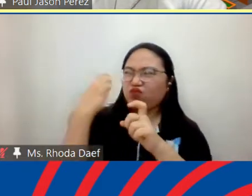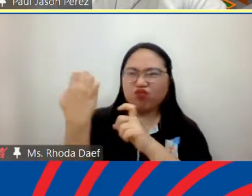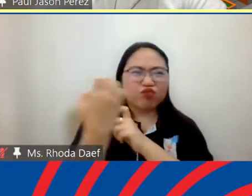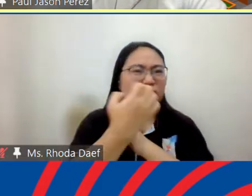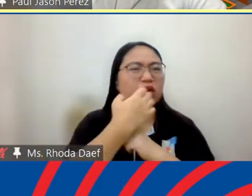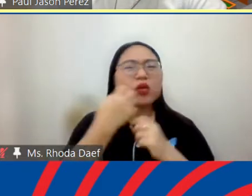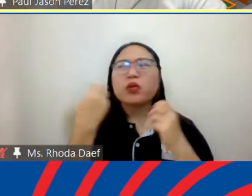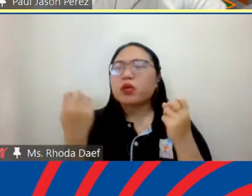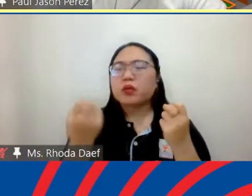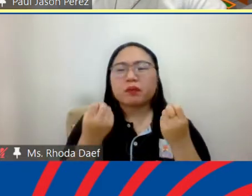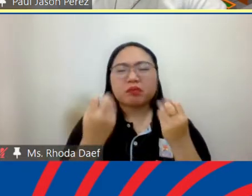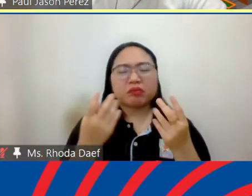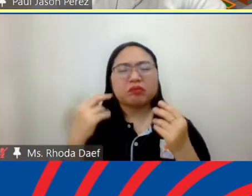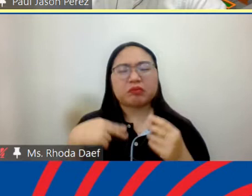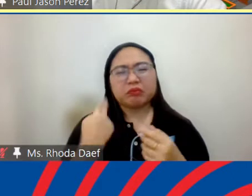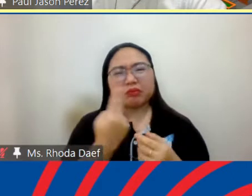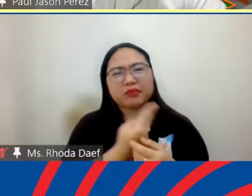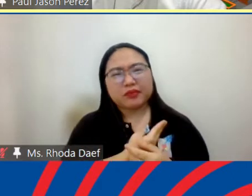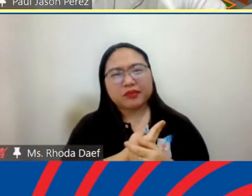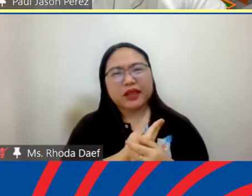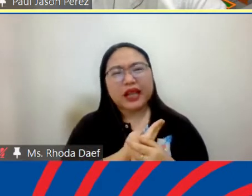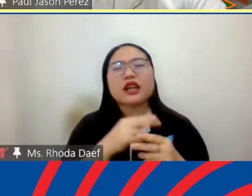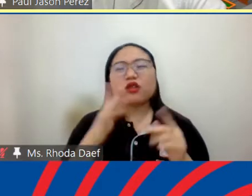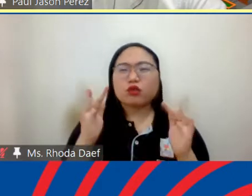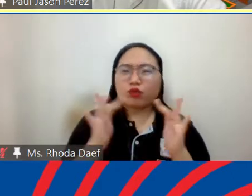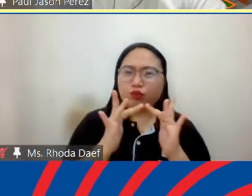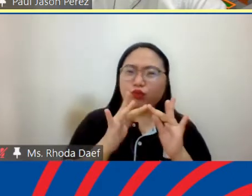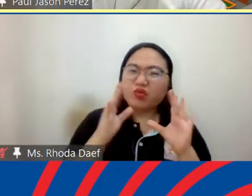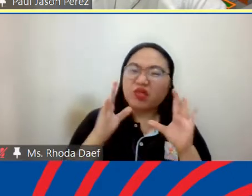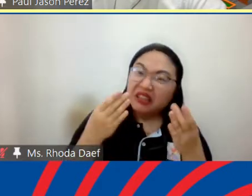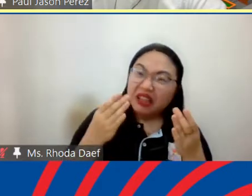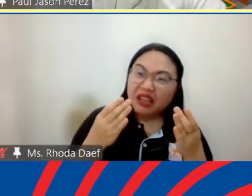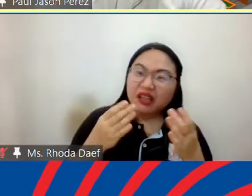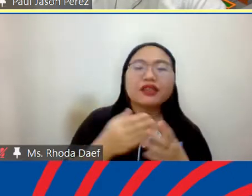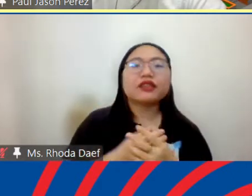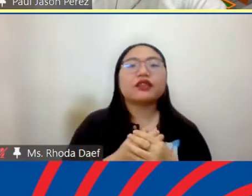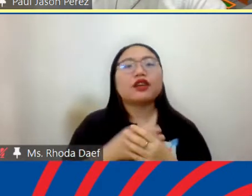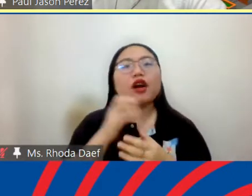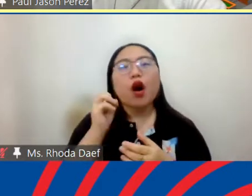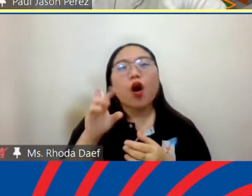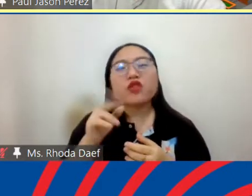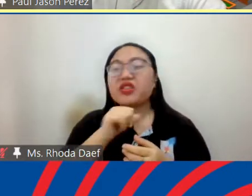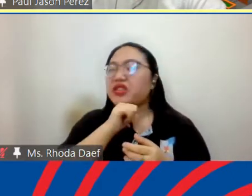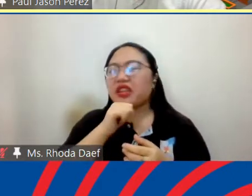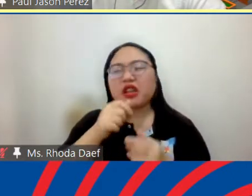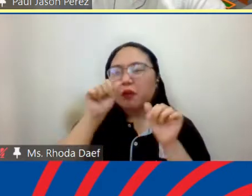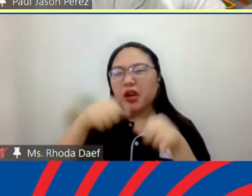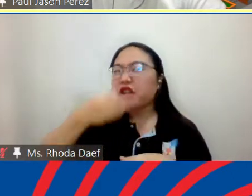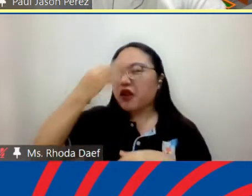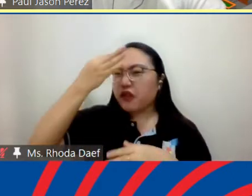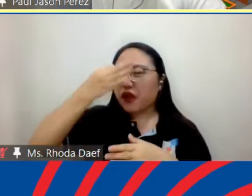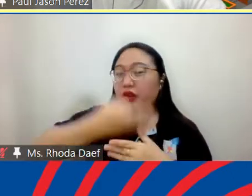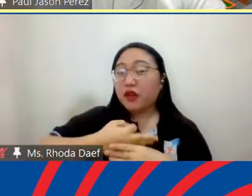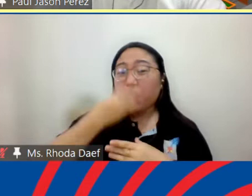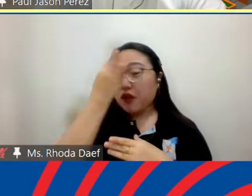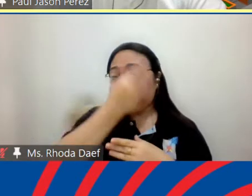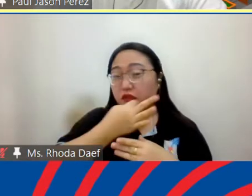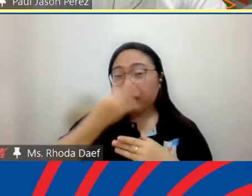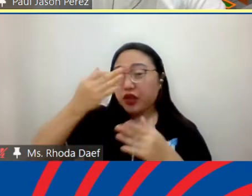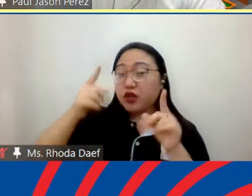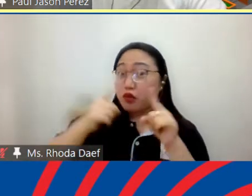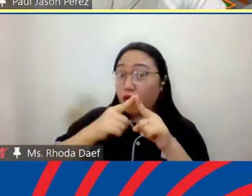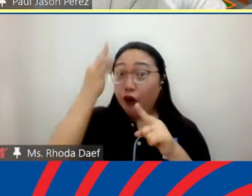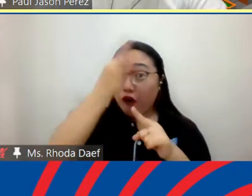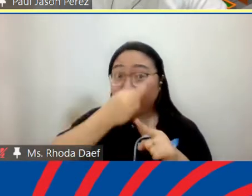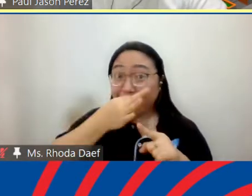lot of us are doing remote learning or we cannot do face-to-face activities. And